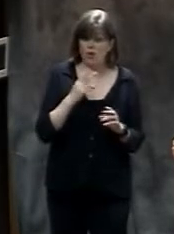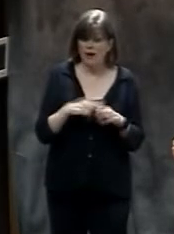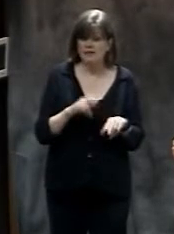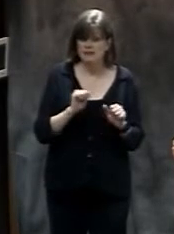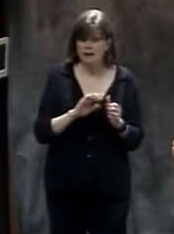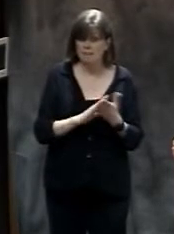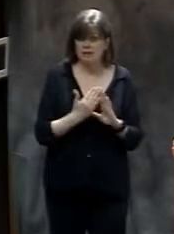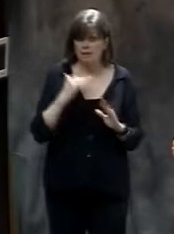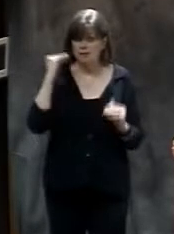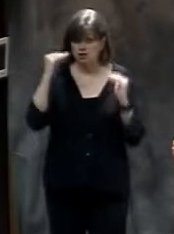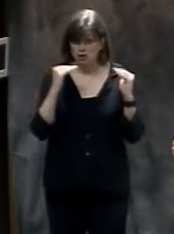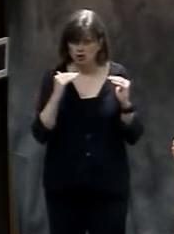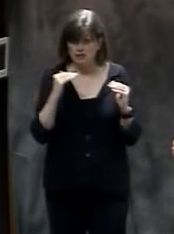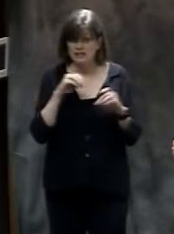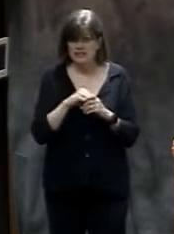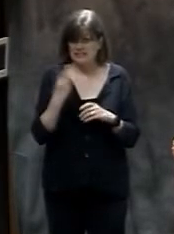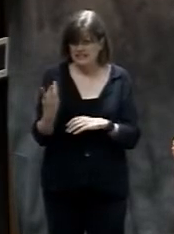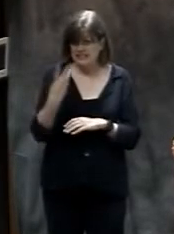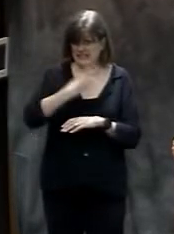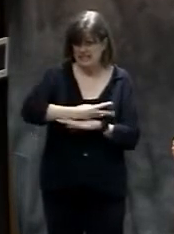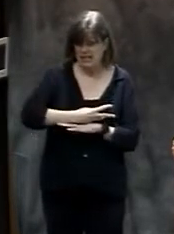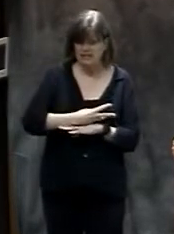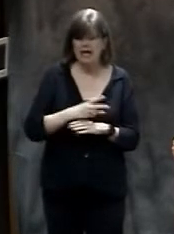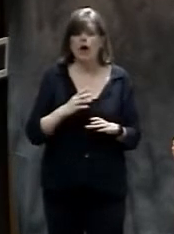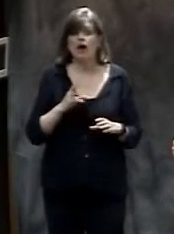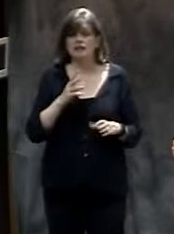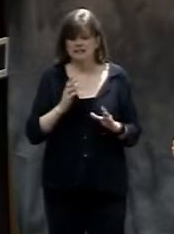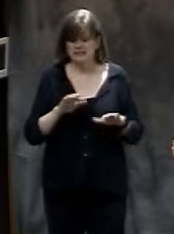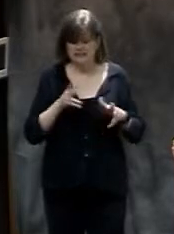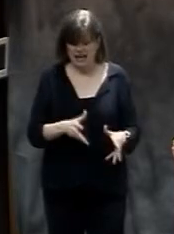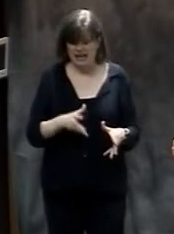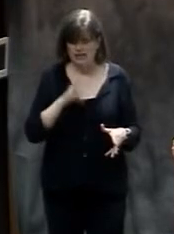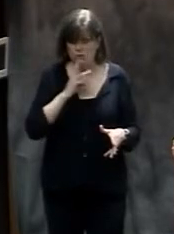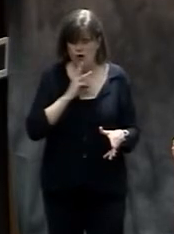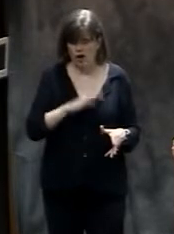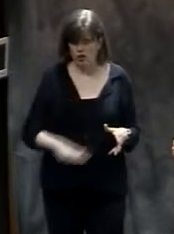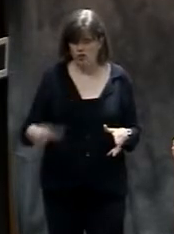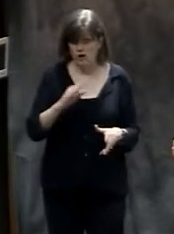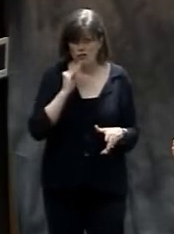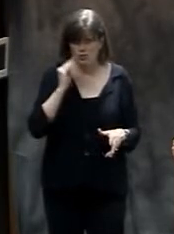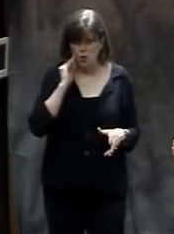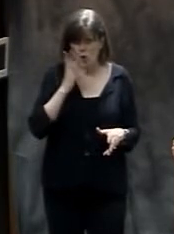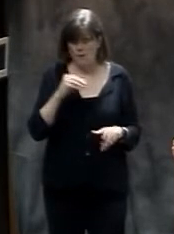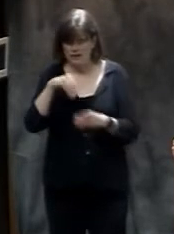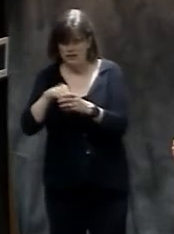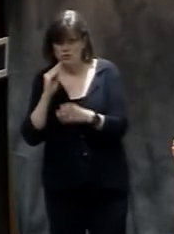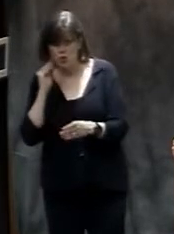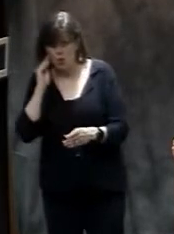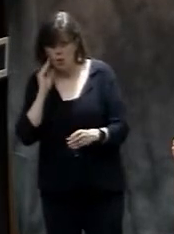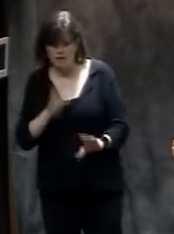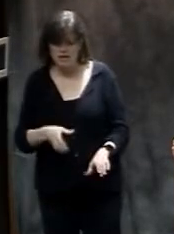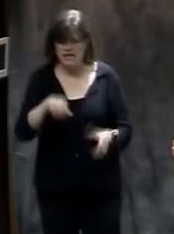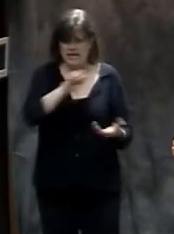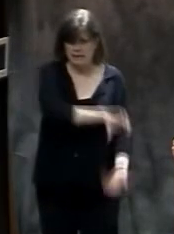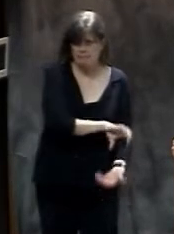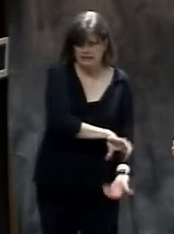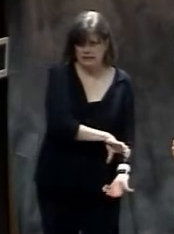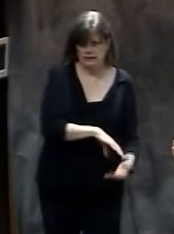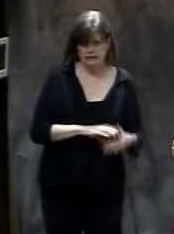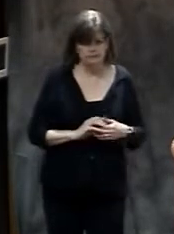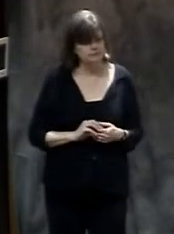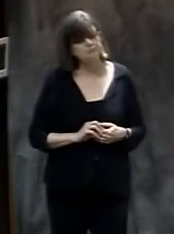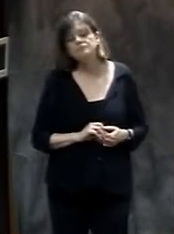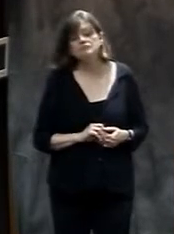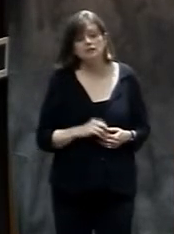days. Empty standing water in and around your house. So we're still working on this, and we're hoping to bring it into